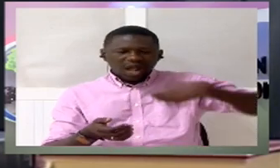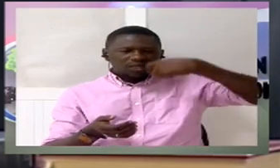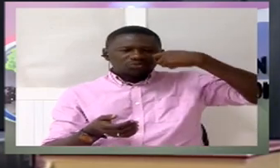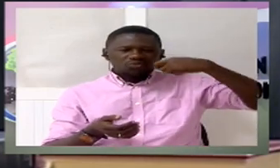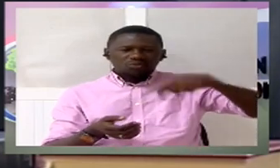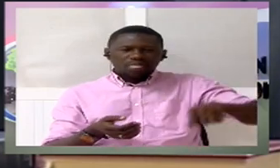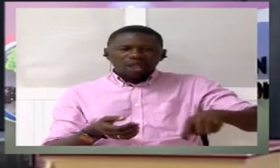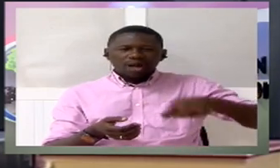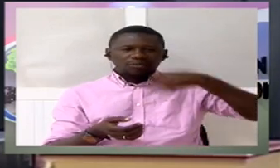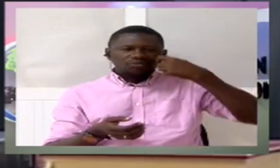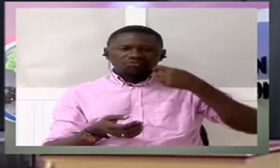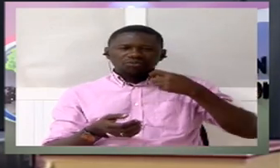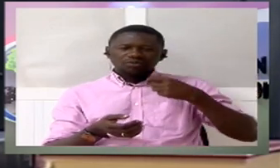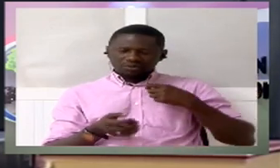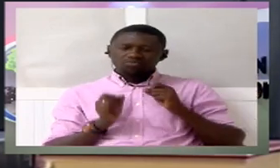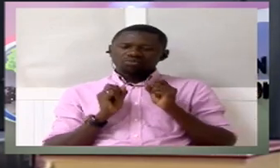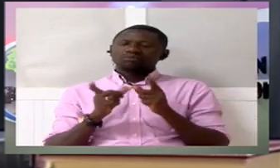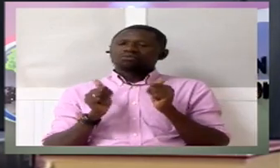come, let me taste it.